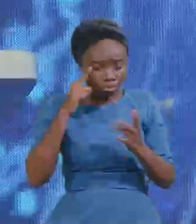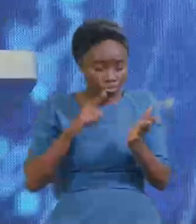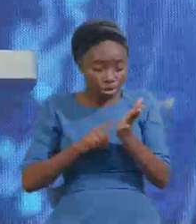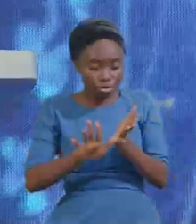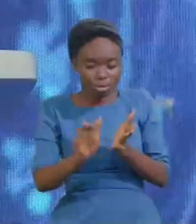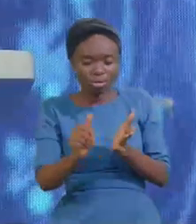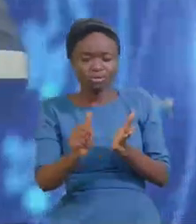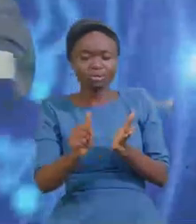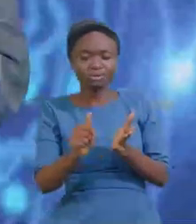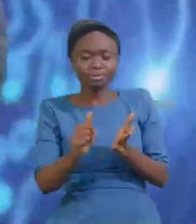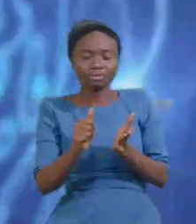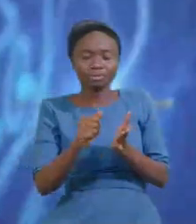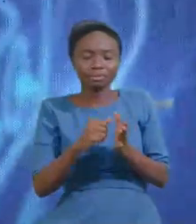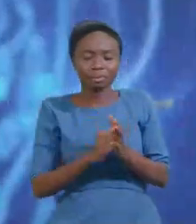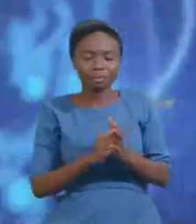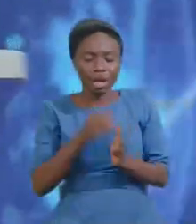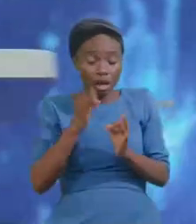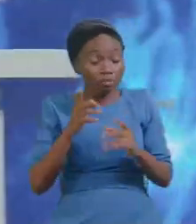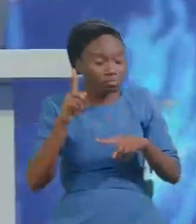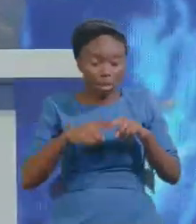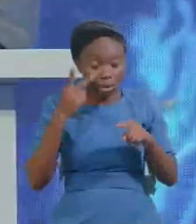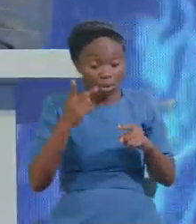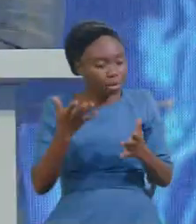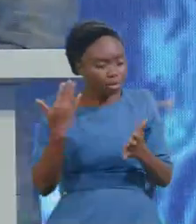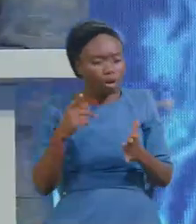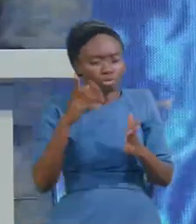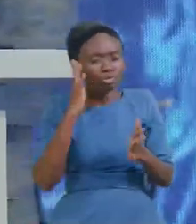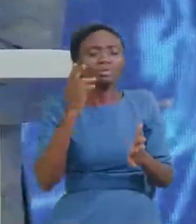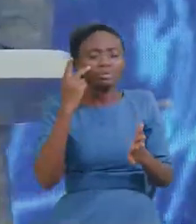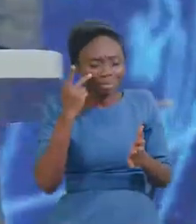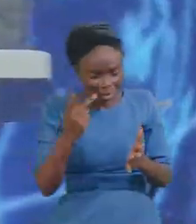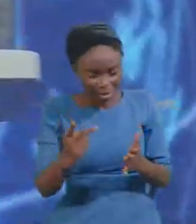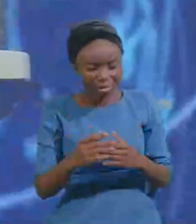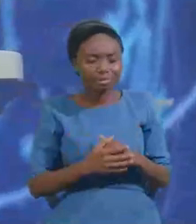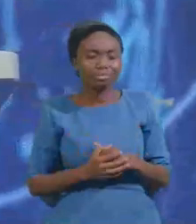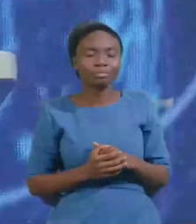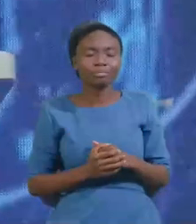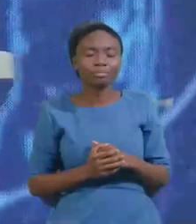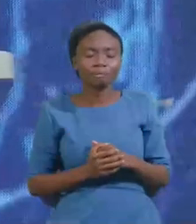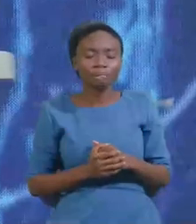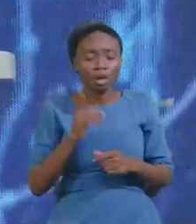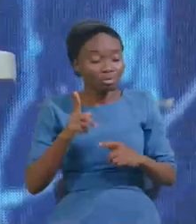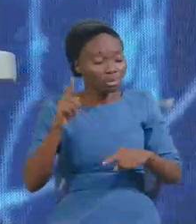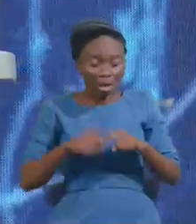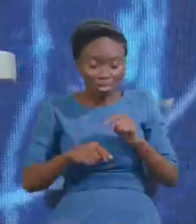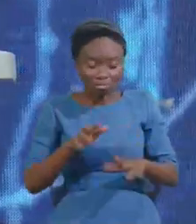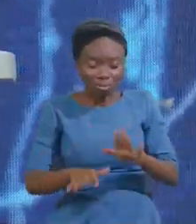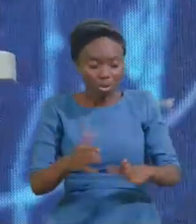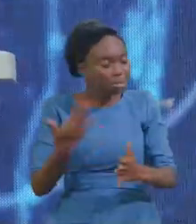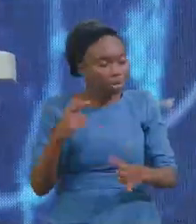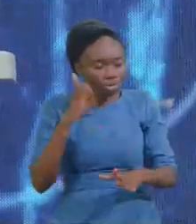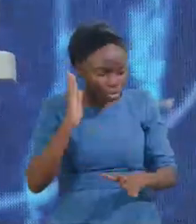yourself. If you couldn't see before, you'll see. You